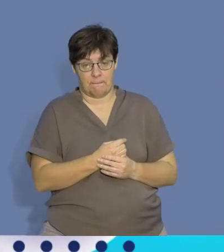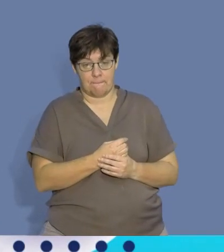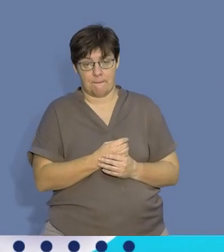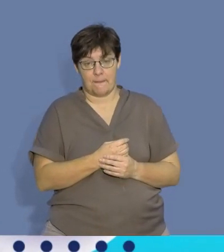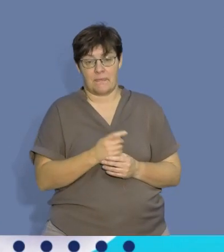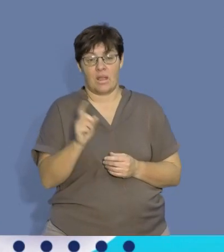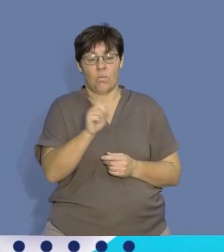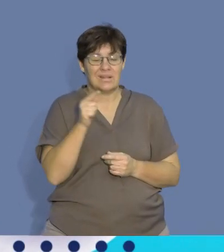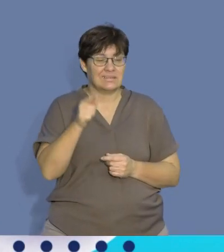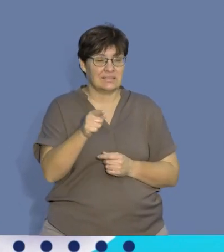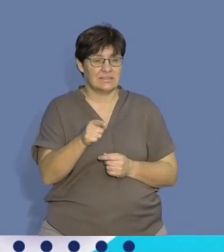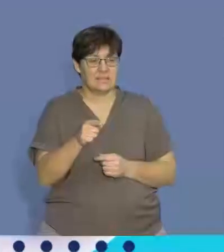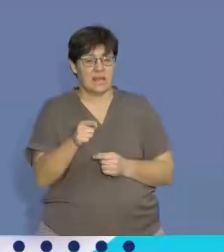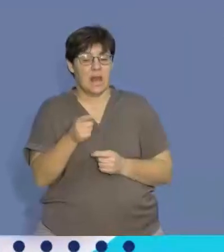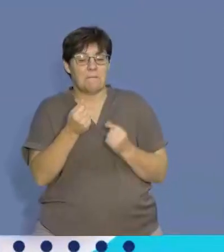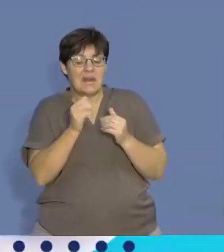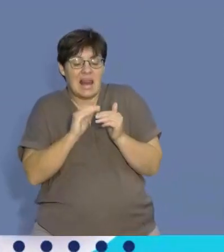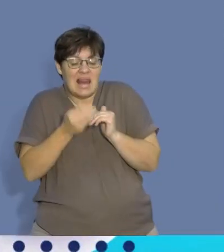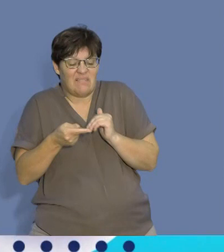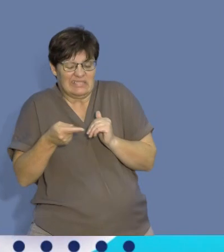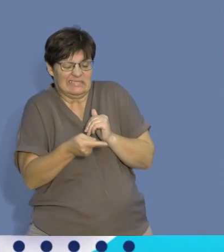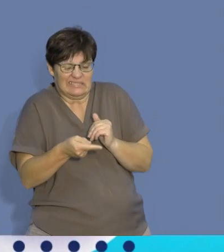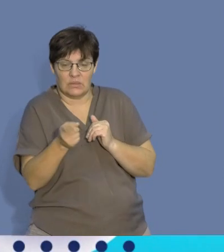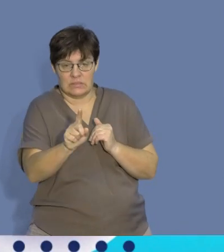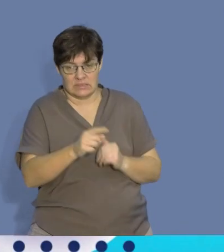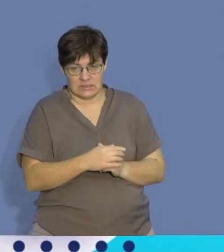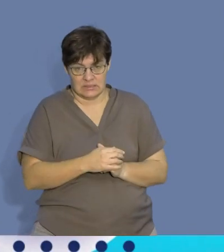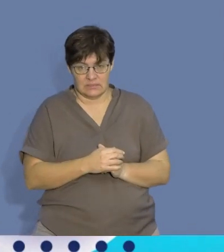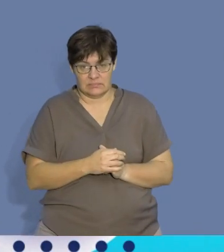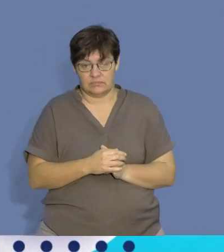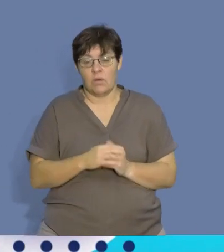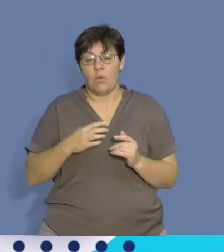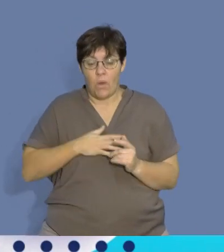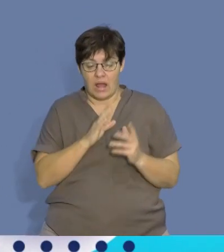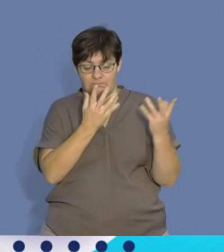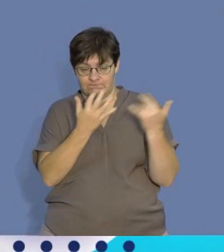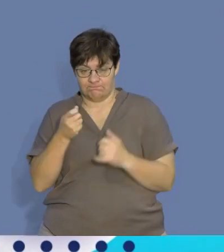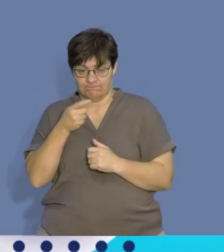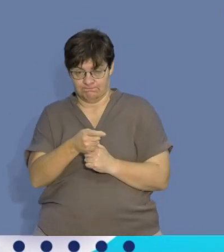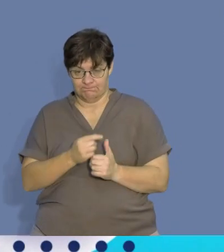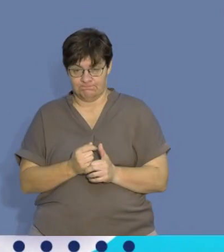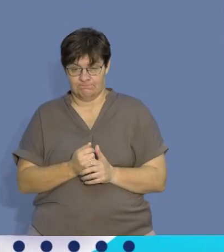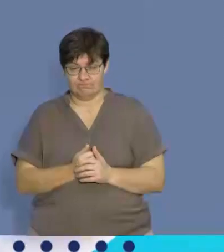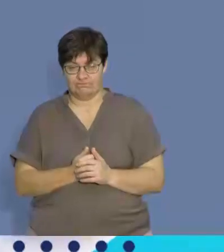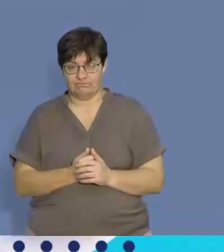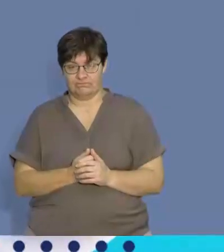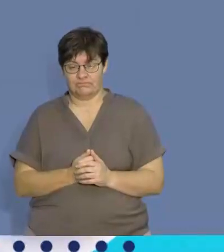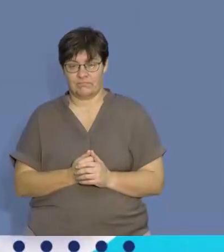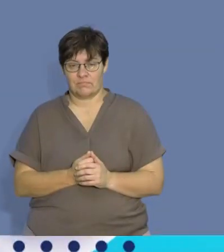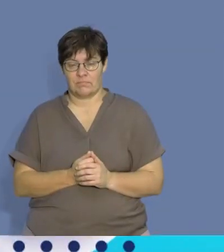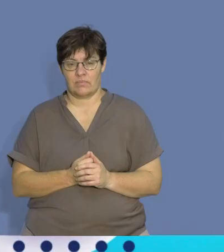that profit left over? What is that remaining profit? So that is what we're now trying to work out.